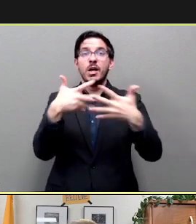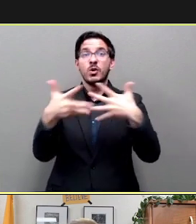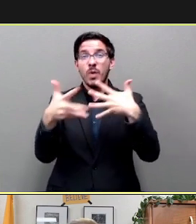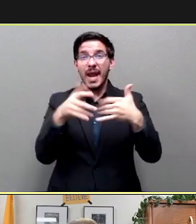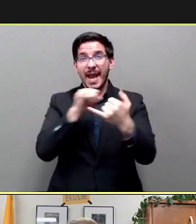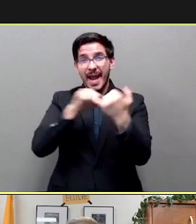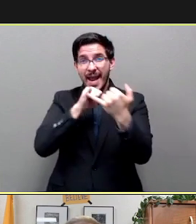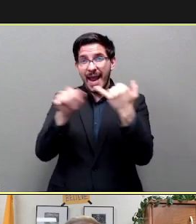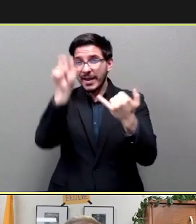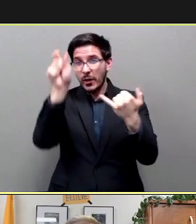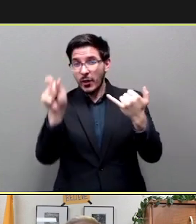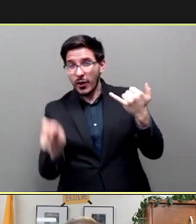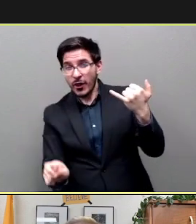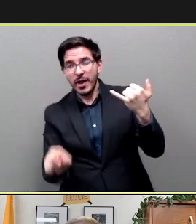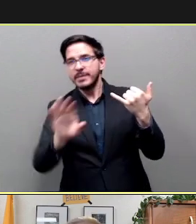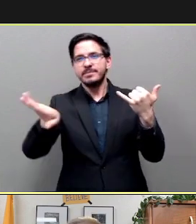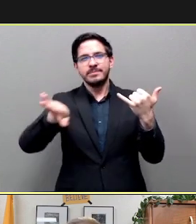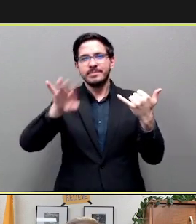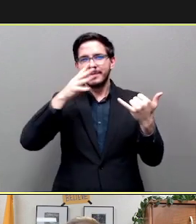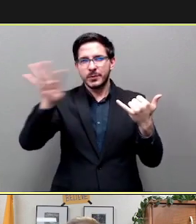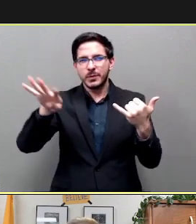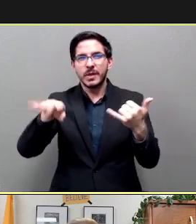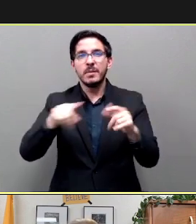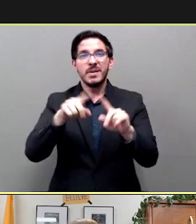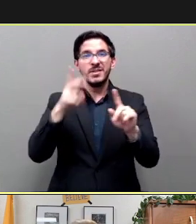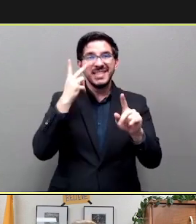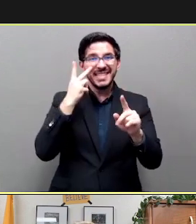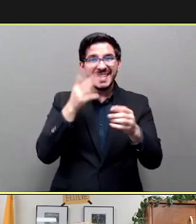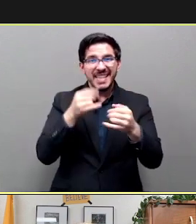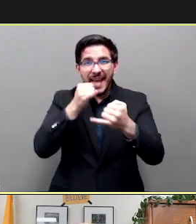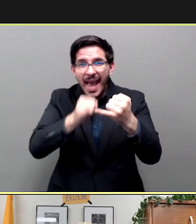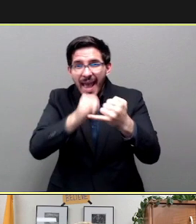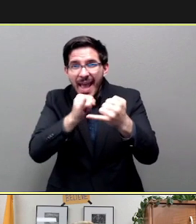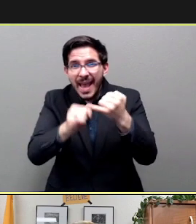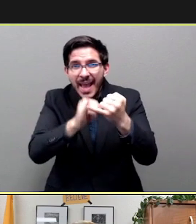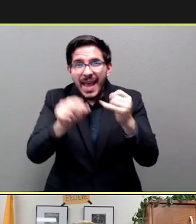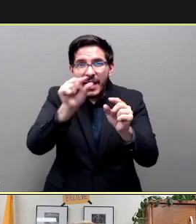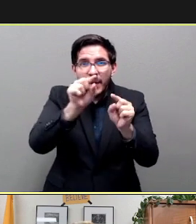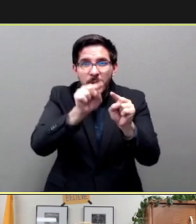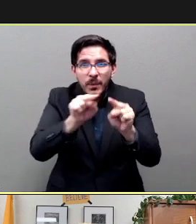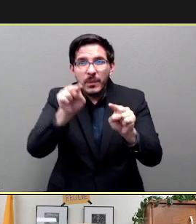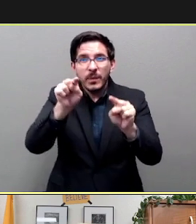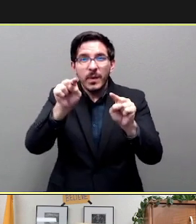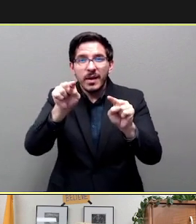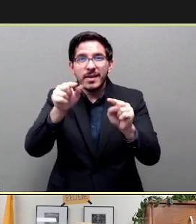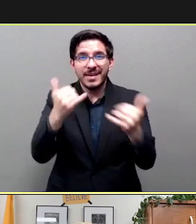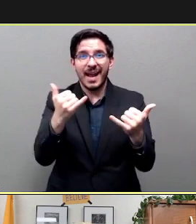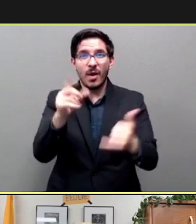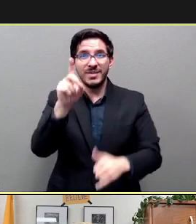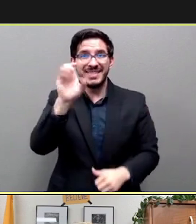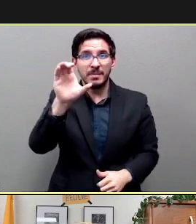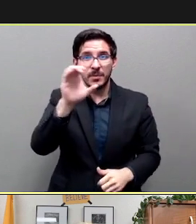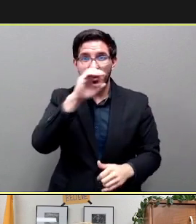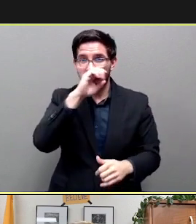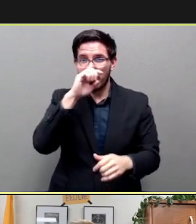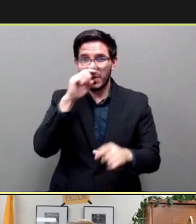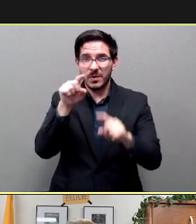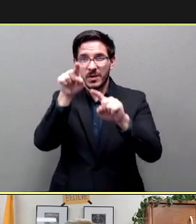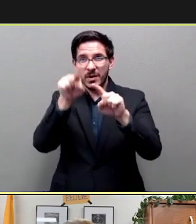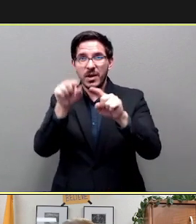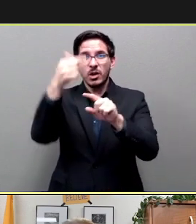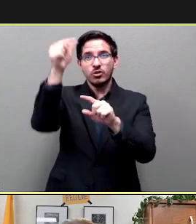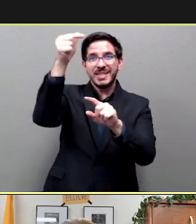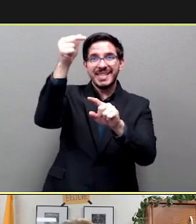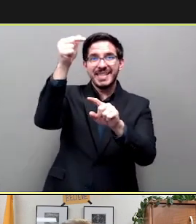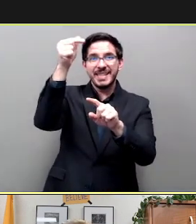that upward tick or flattening, at least at the end of cases. Now in December on the top, and the green graph, the yellow graph